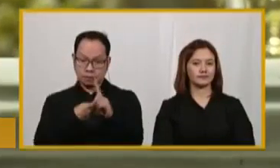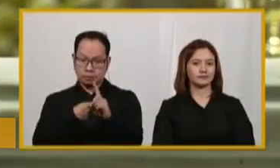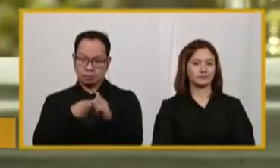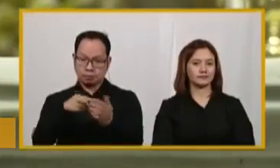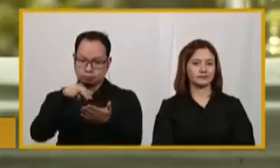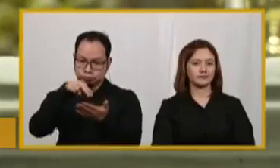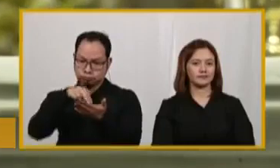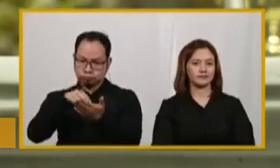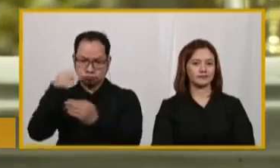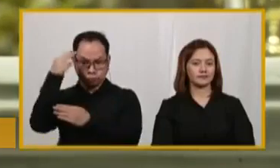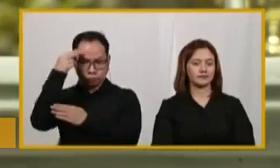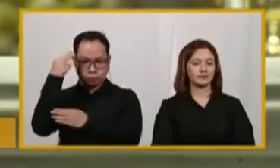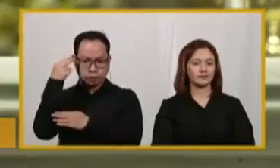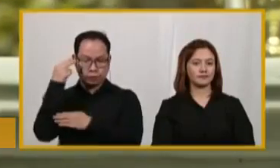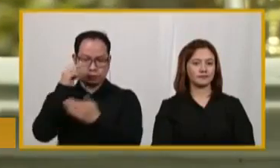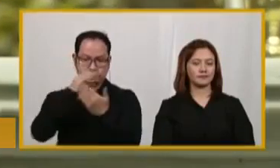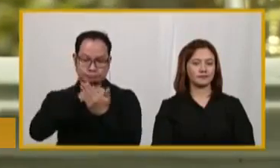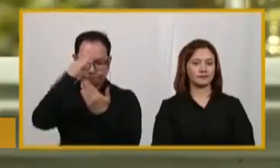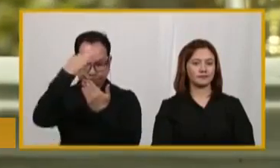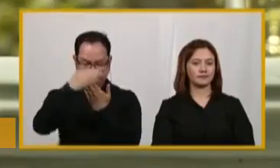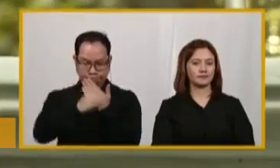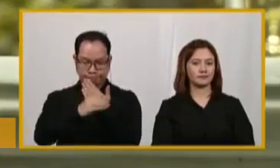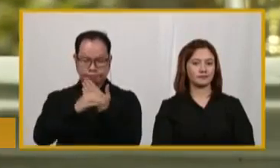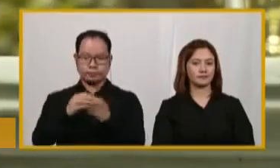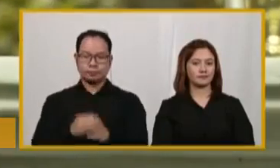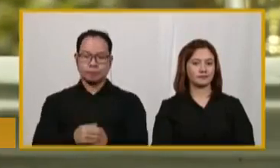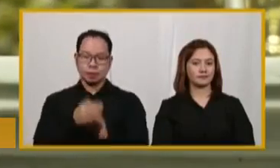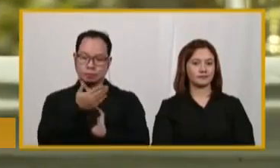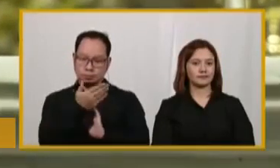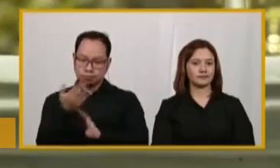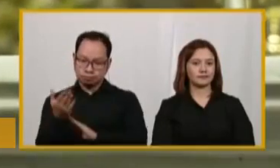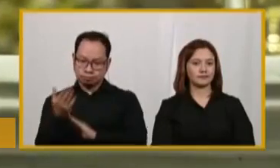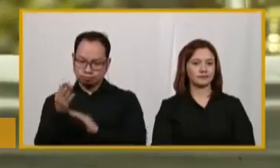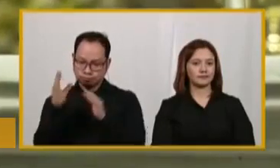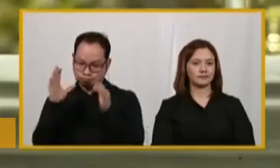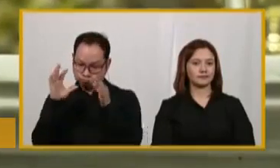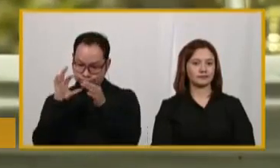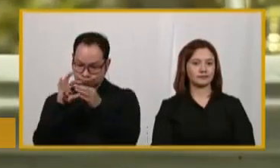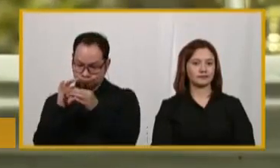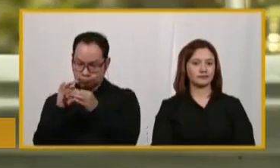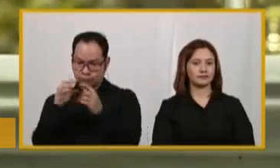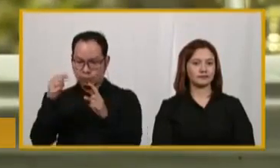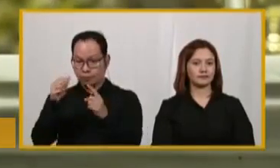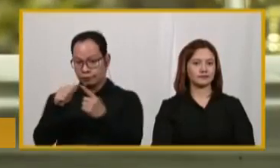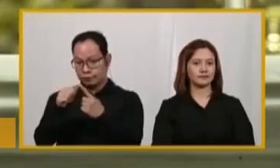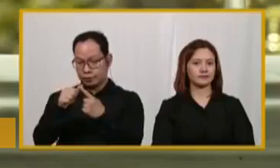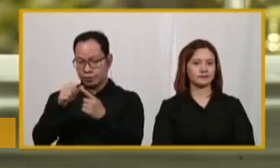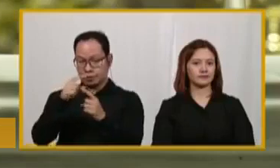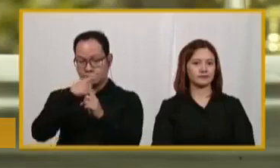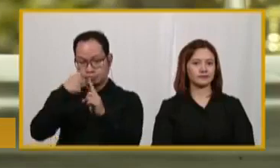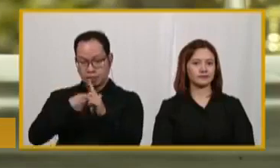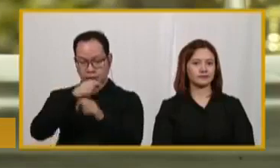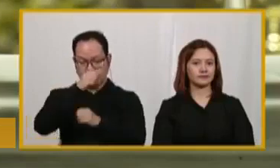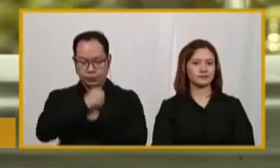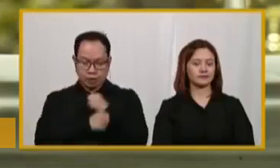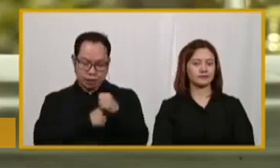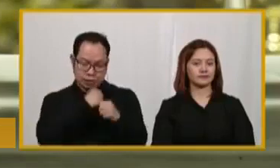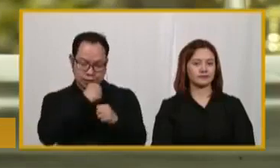stand at the head of your calendar. You shall reckon it the first month of the year.